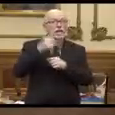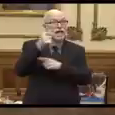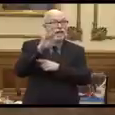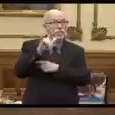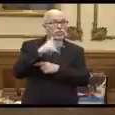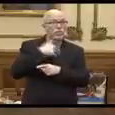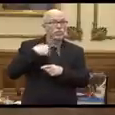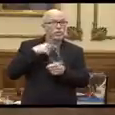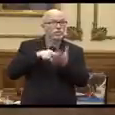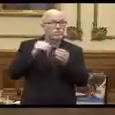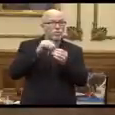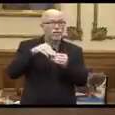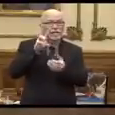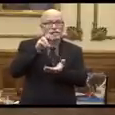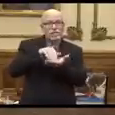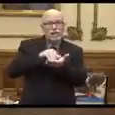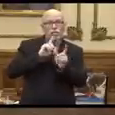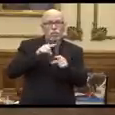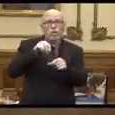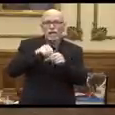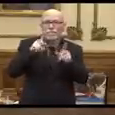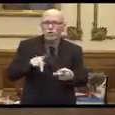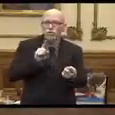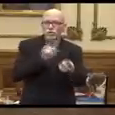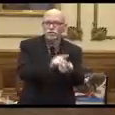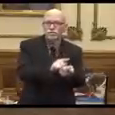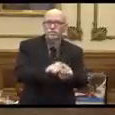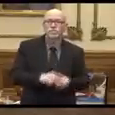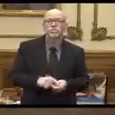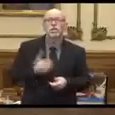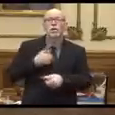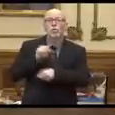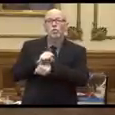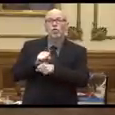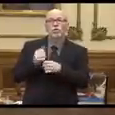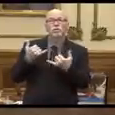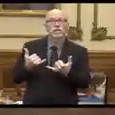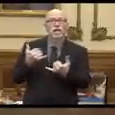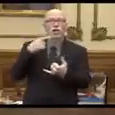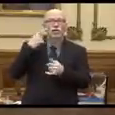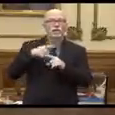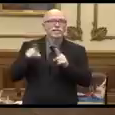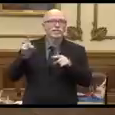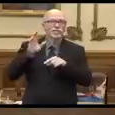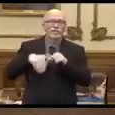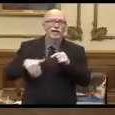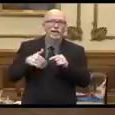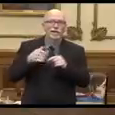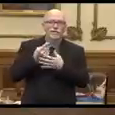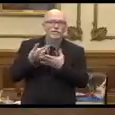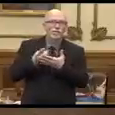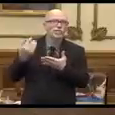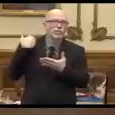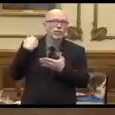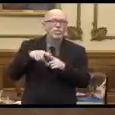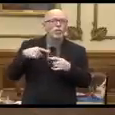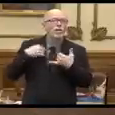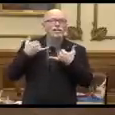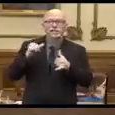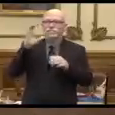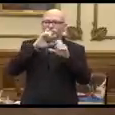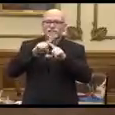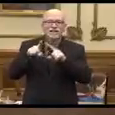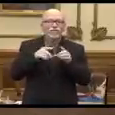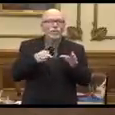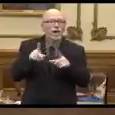than 6,000 reports in person. Our work today looks different than it did even a few weeks ago, and we continue to explore new ways